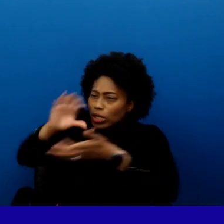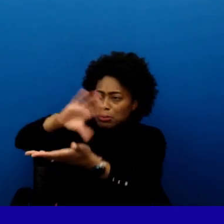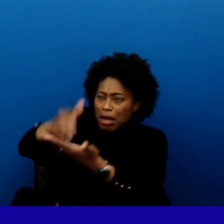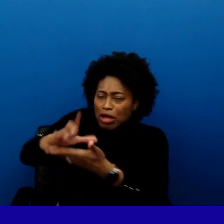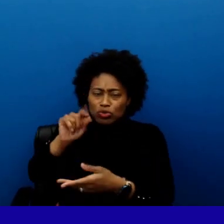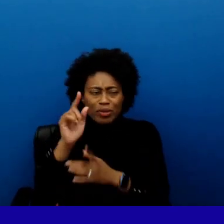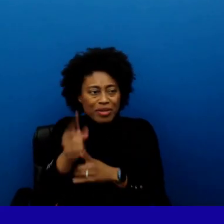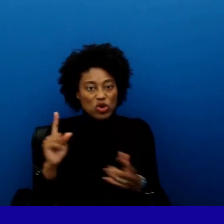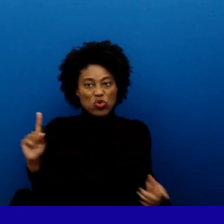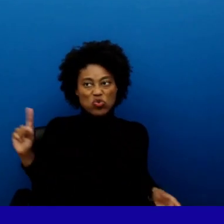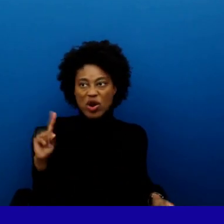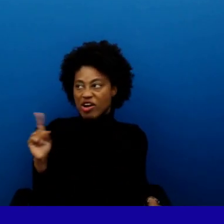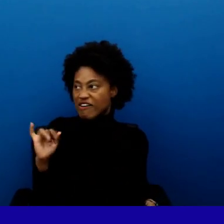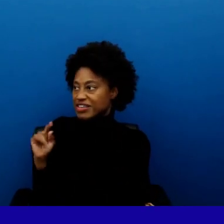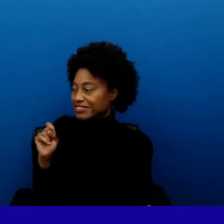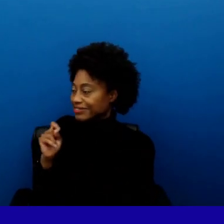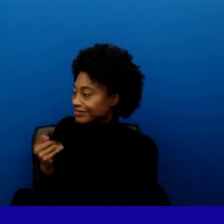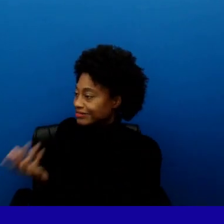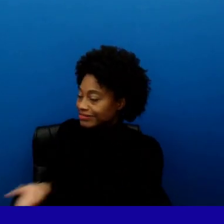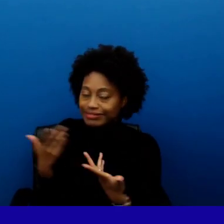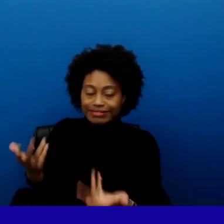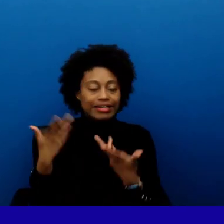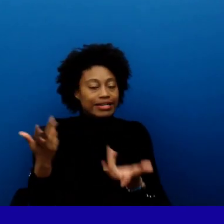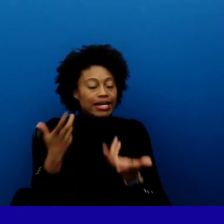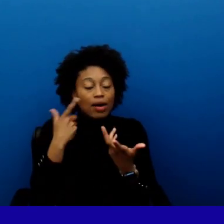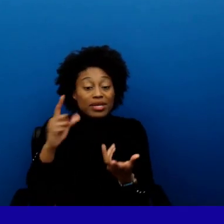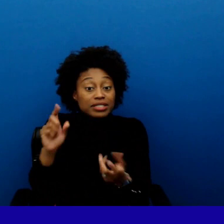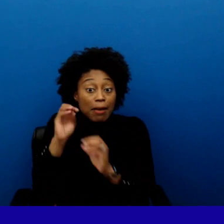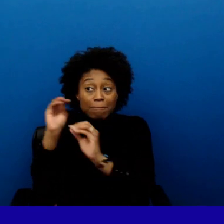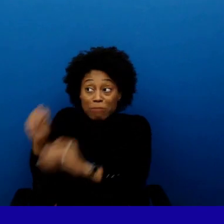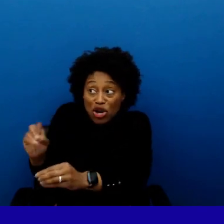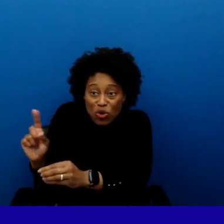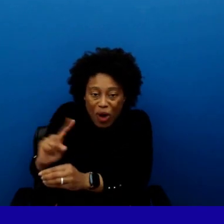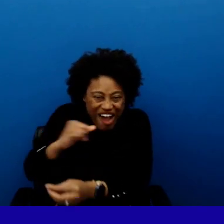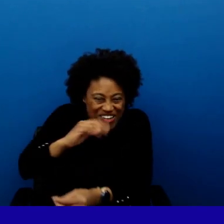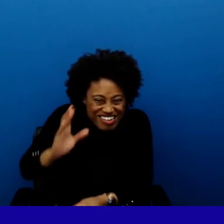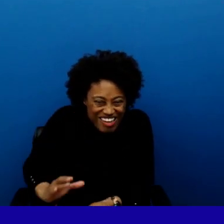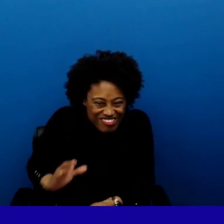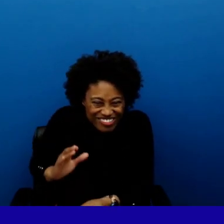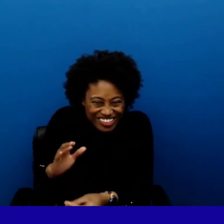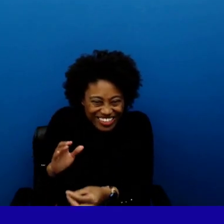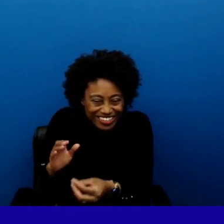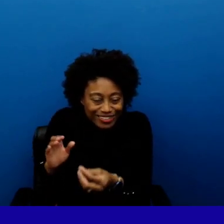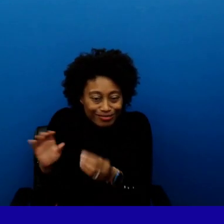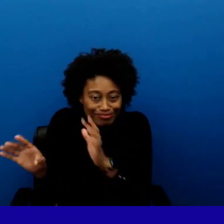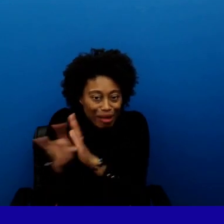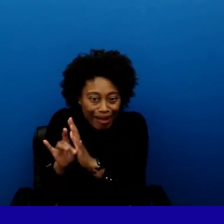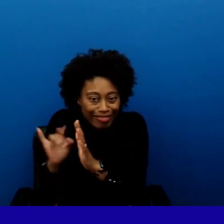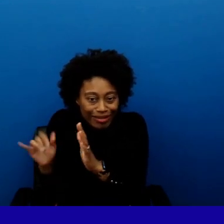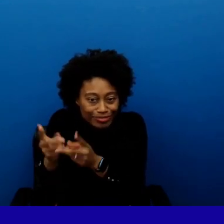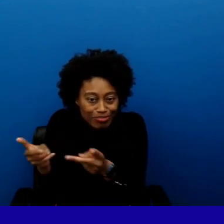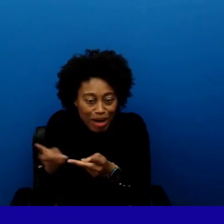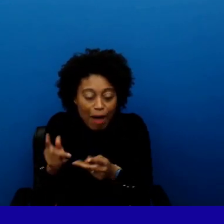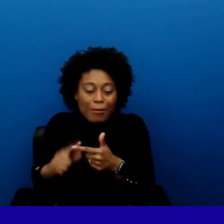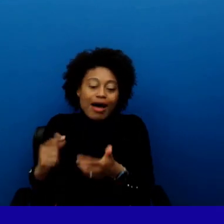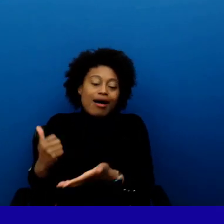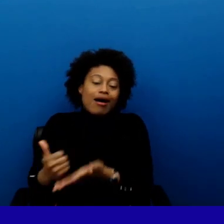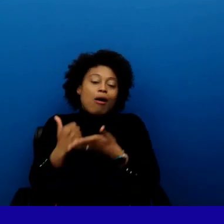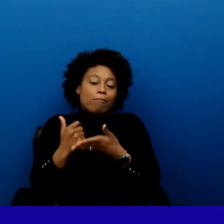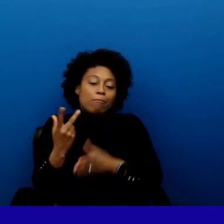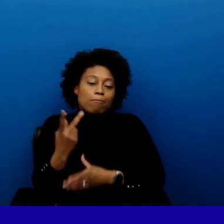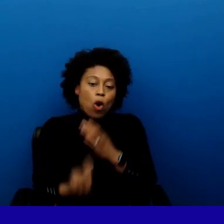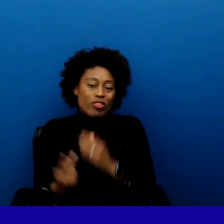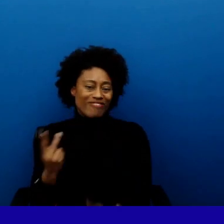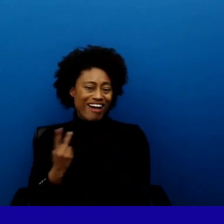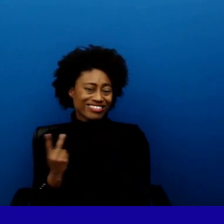minutes, like, where is this thing? Because they put it somewhere that I would never. So it kind of helps Right. us both. And then when